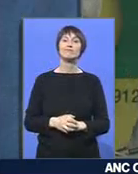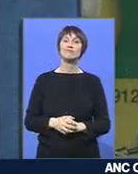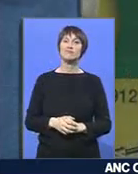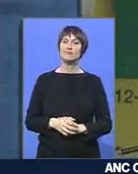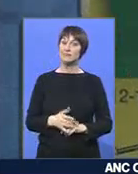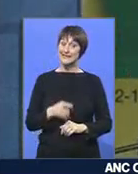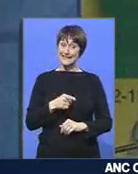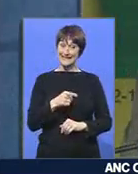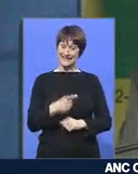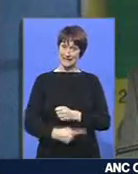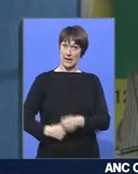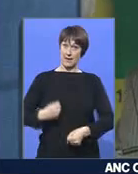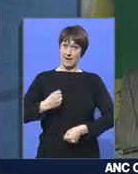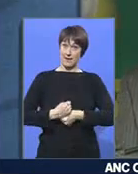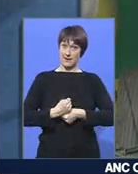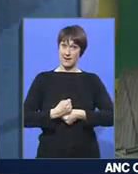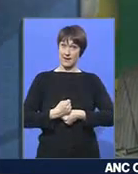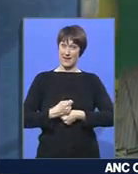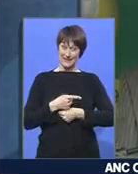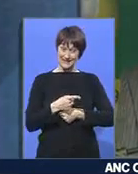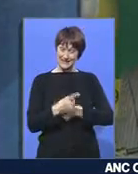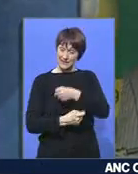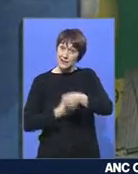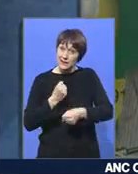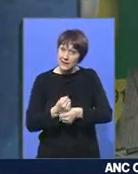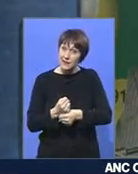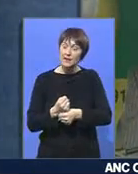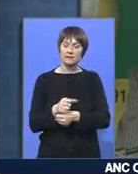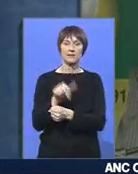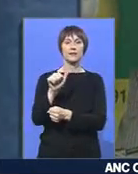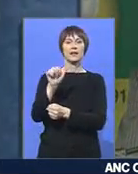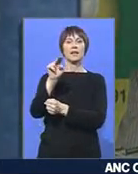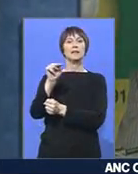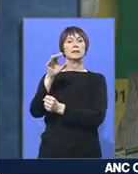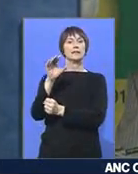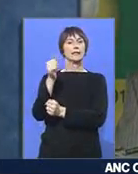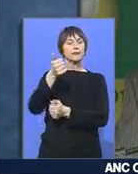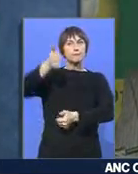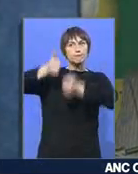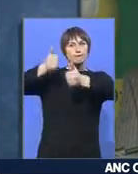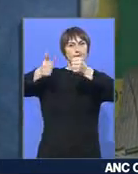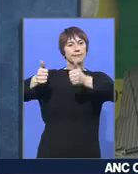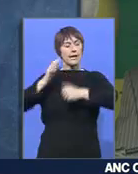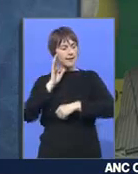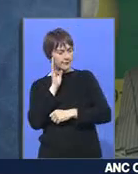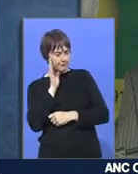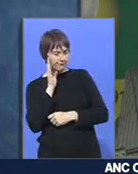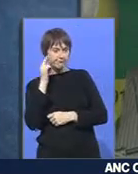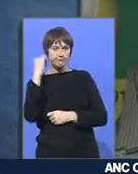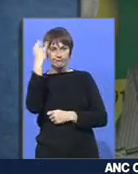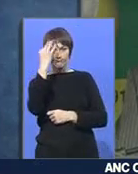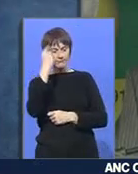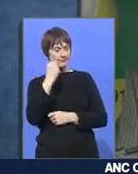That same year, the ANC leadership called on Madiba to prepare